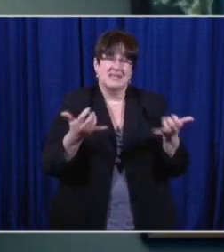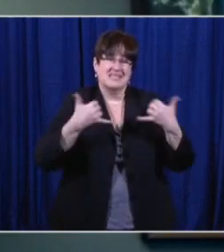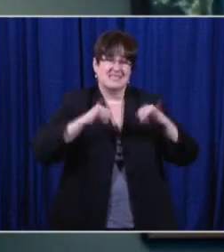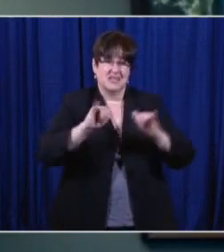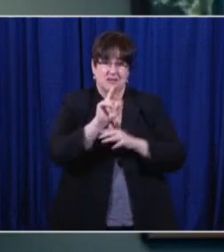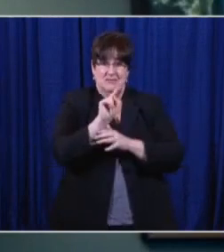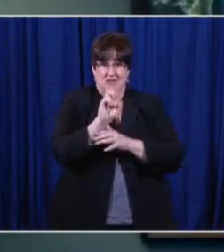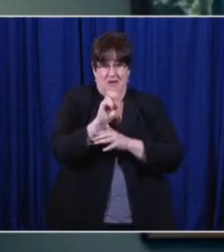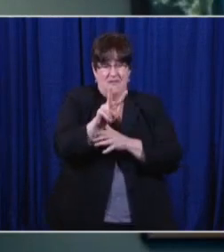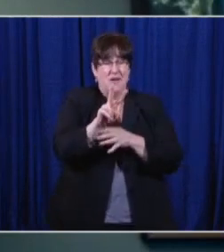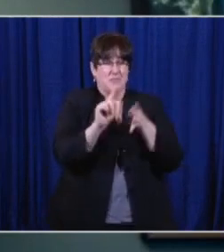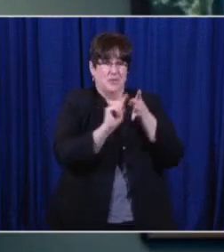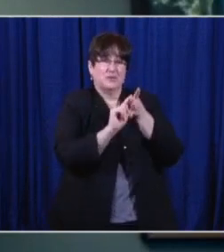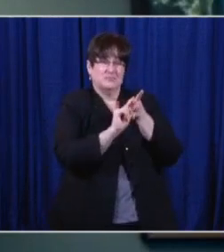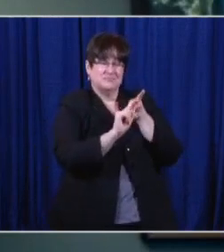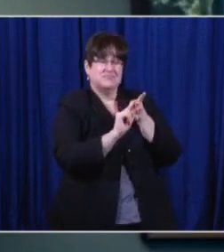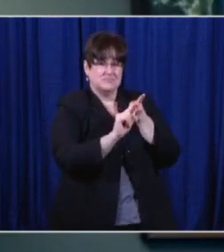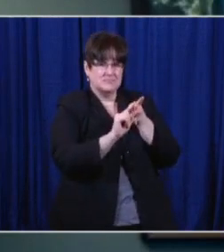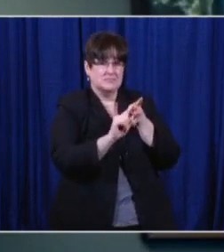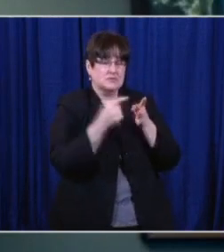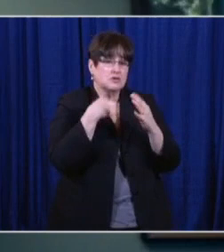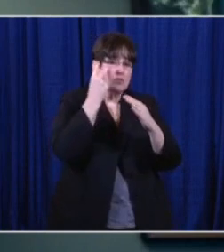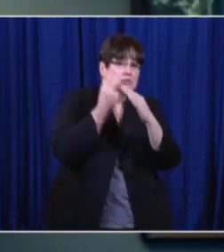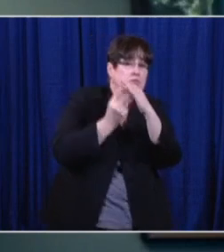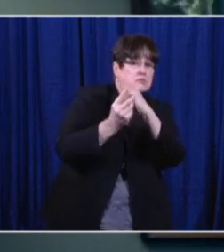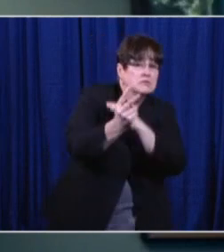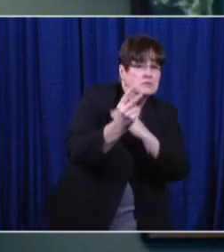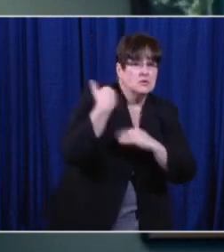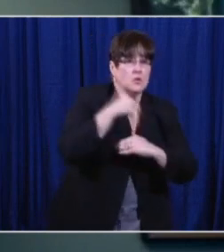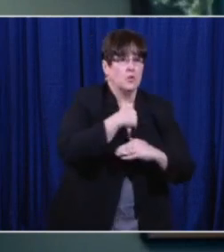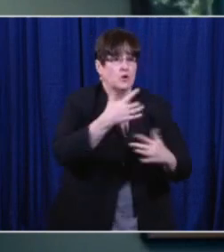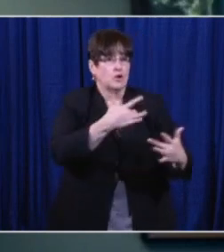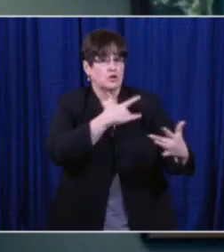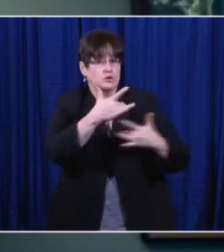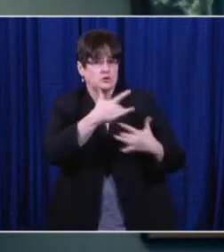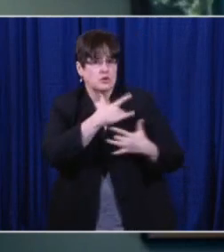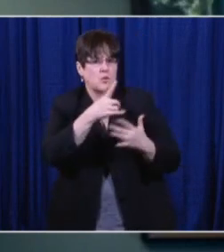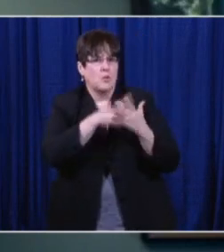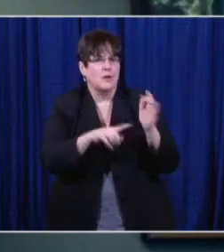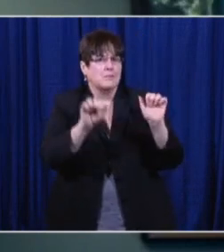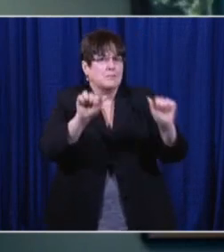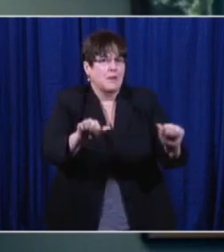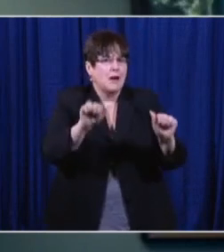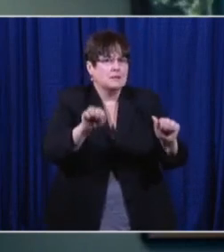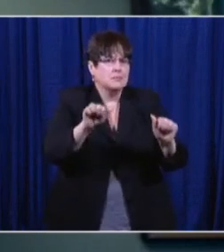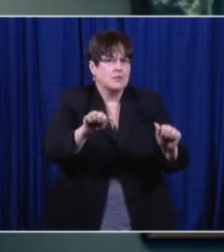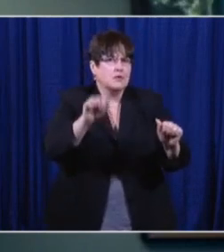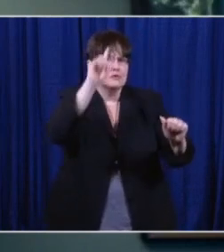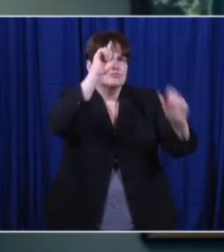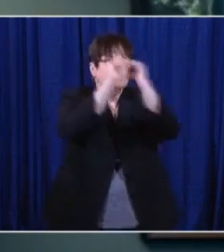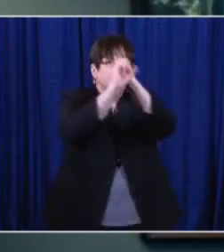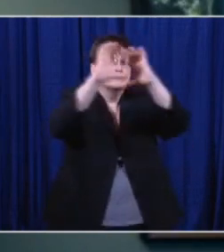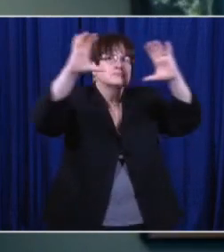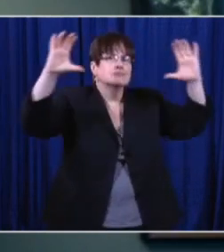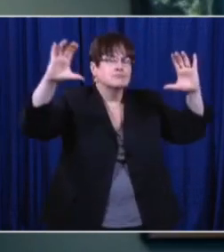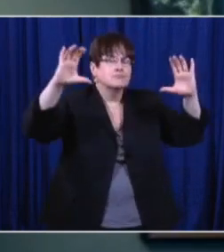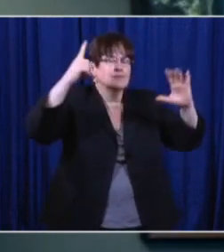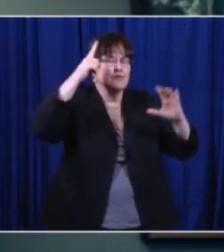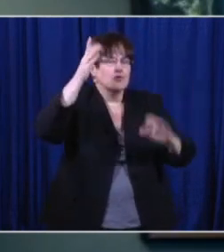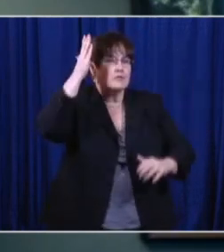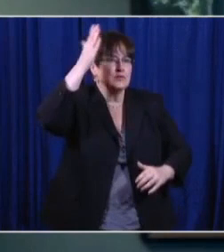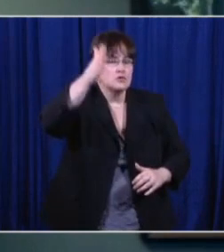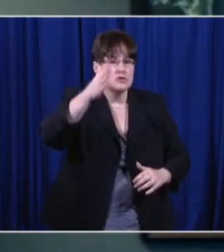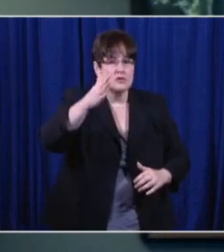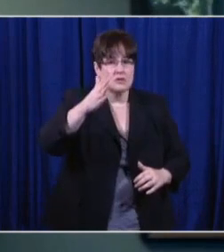we're concerned as we look down the pike, as we look about what could be ahead of us. And we truly want everyone to understand